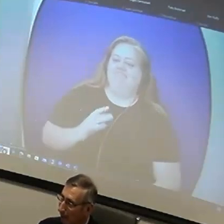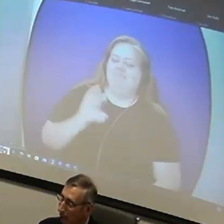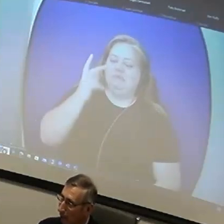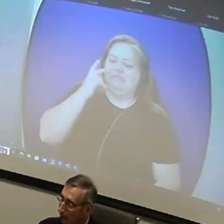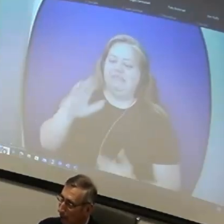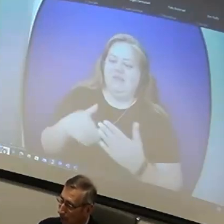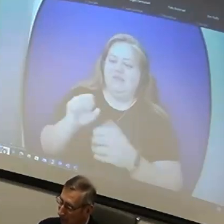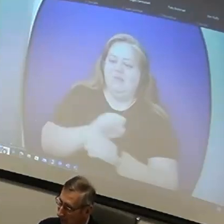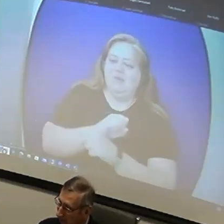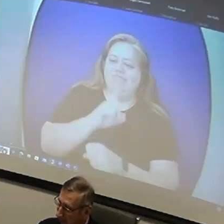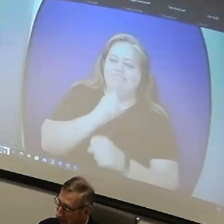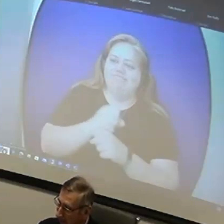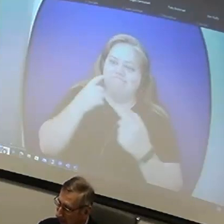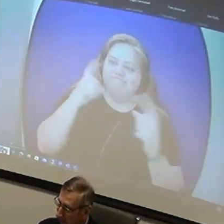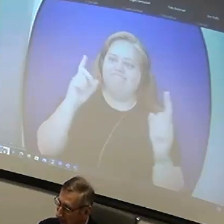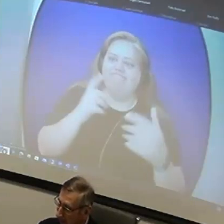being accomplished and